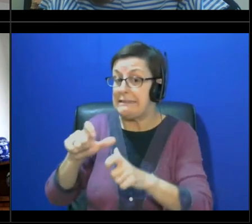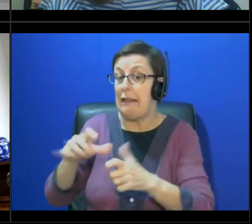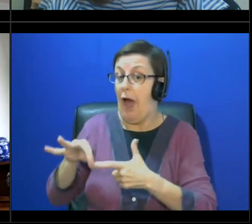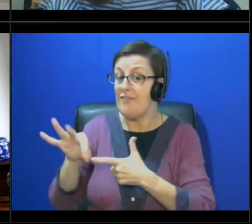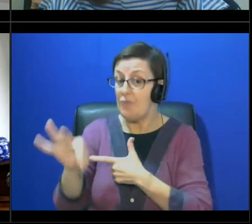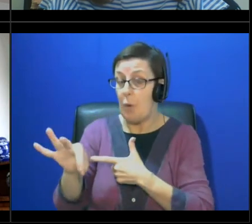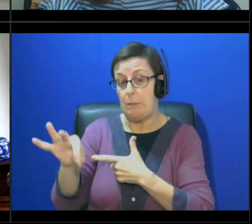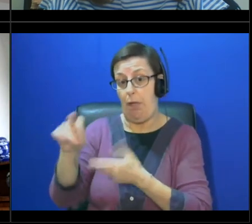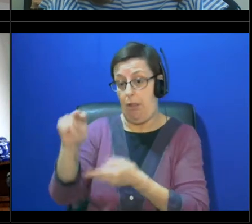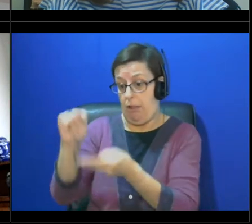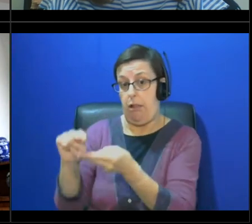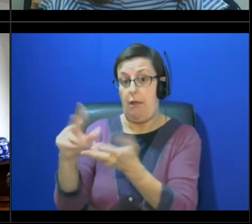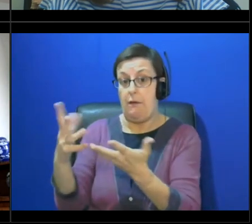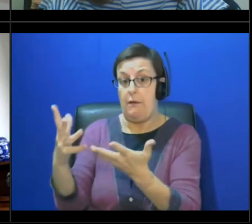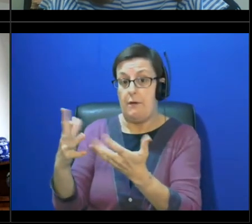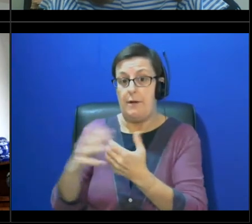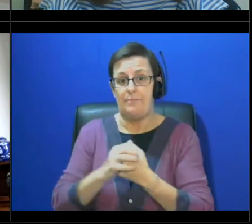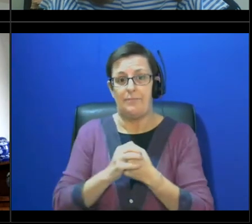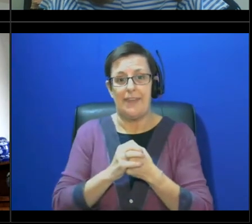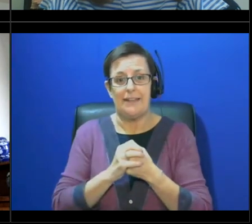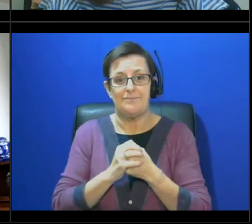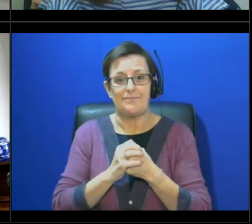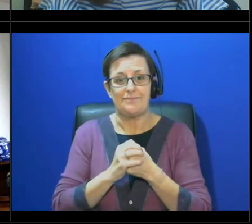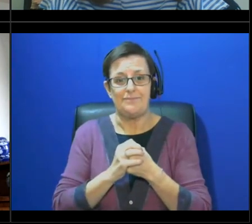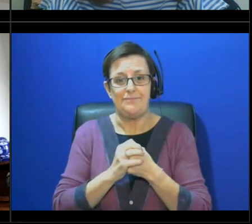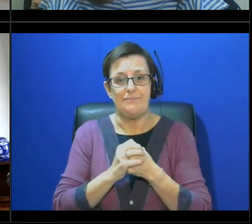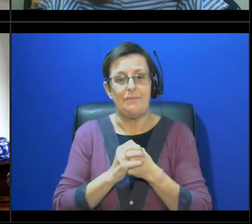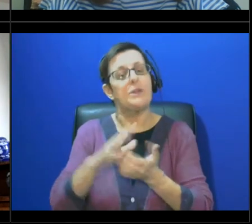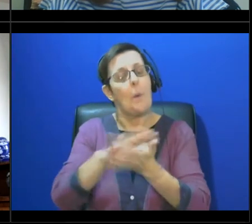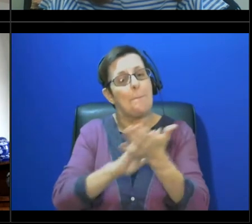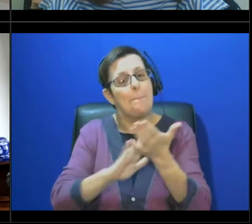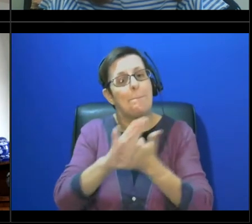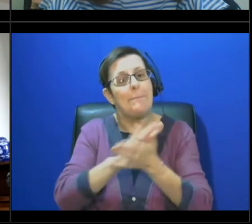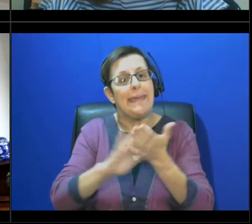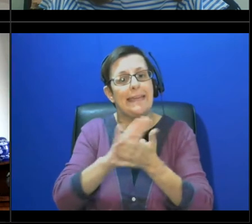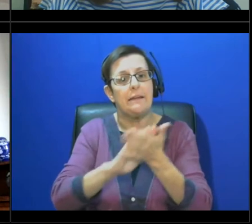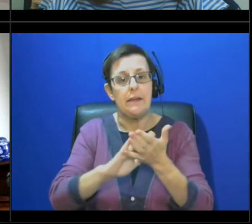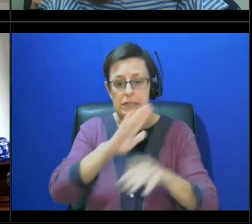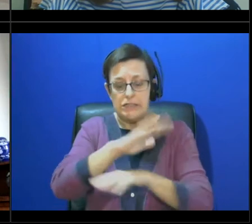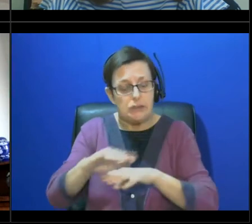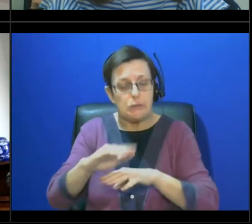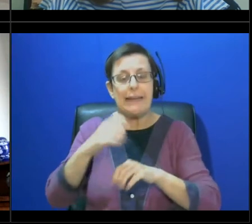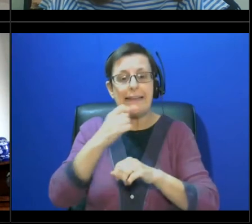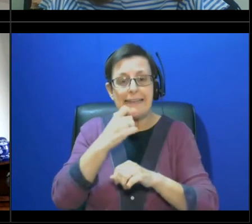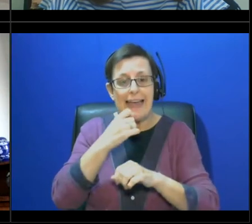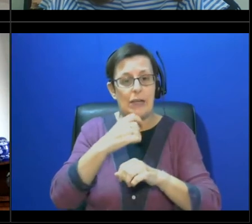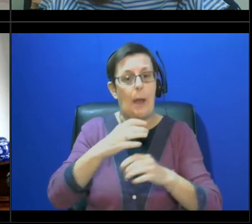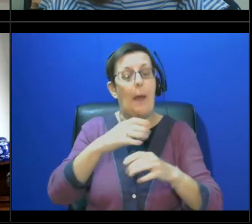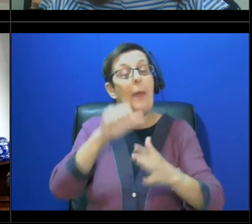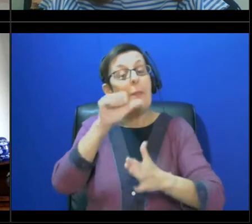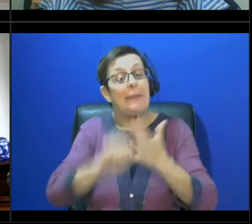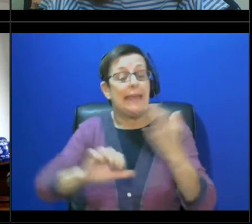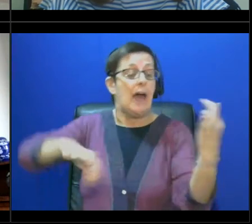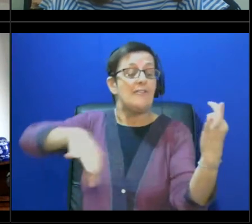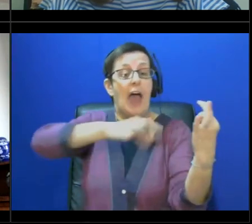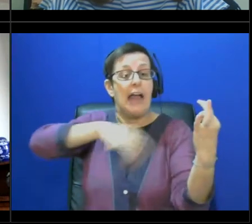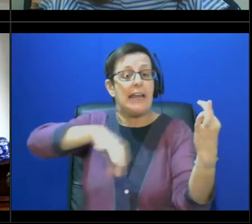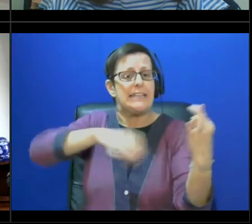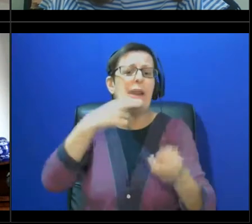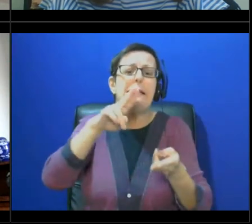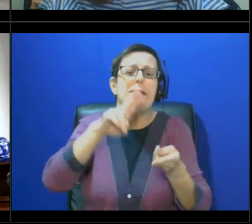affordable, and it provides the progression of instruments that, you know, your beginner violinist will have their cheap